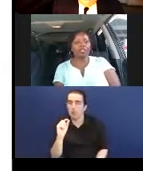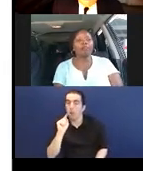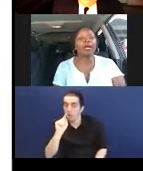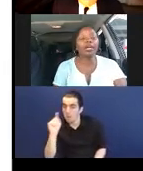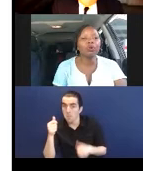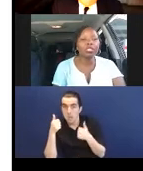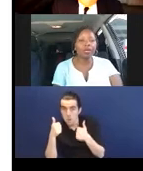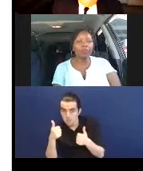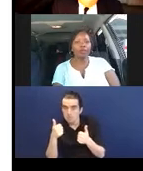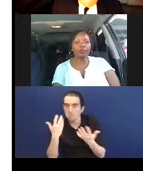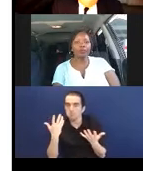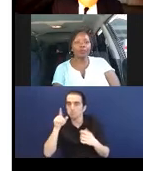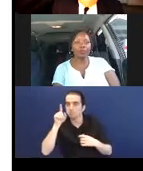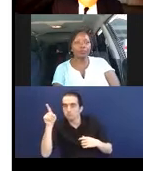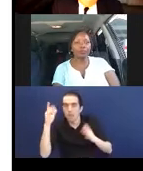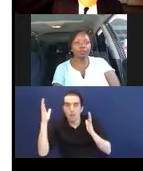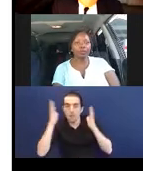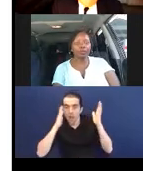There's some background noise somewhere.